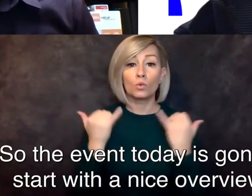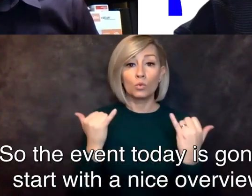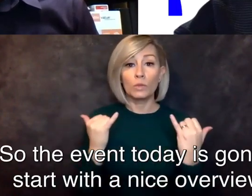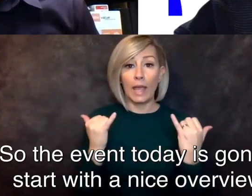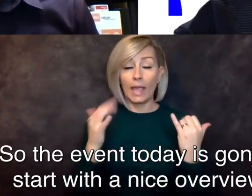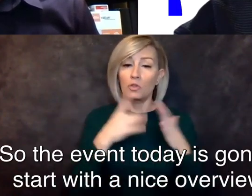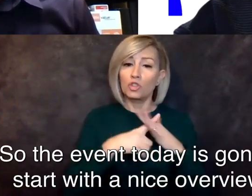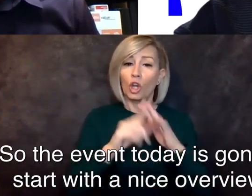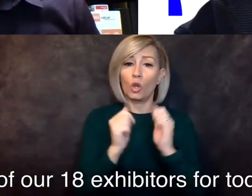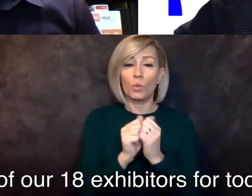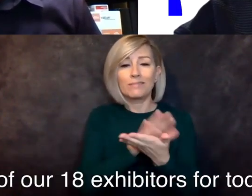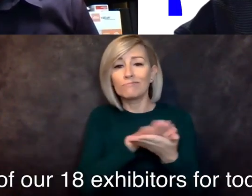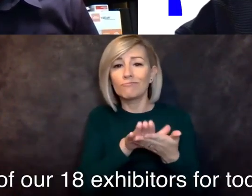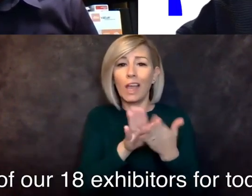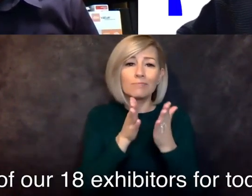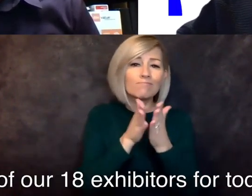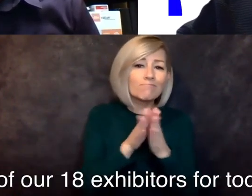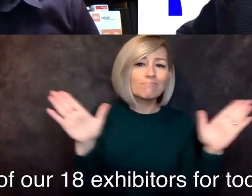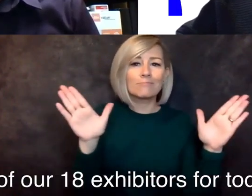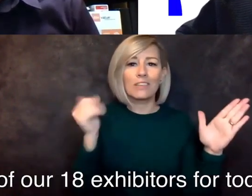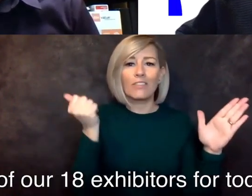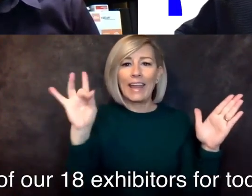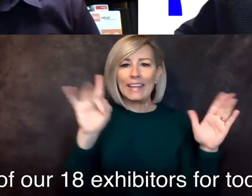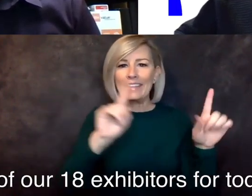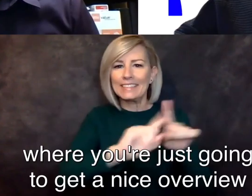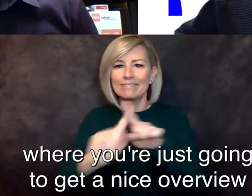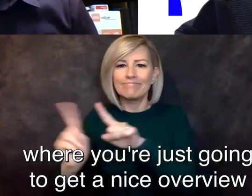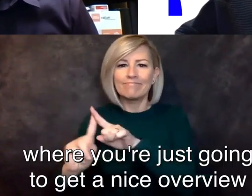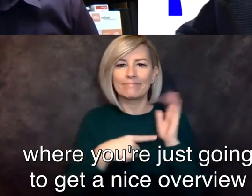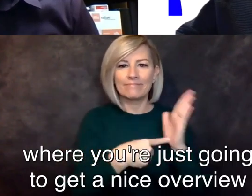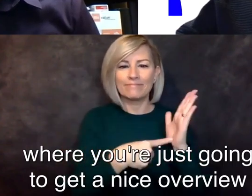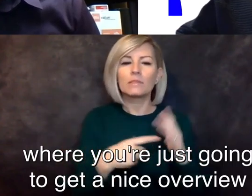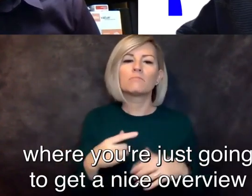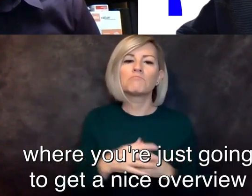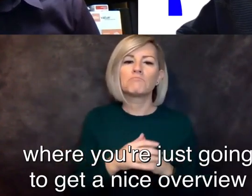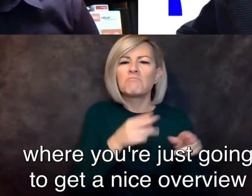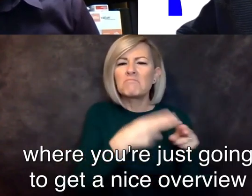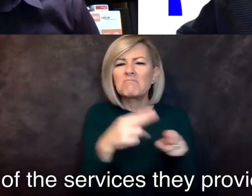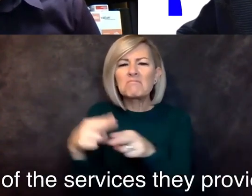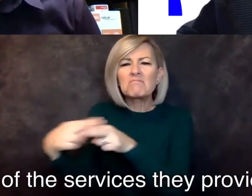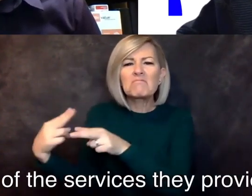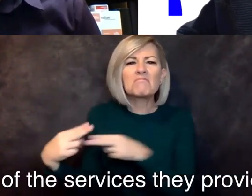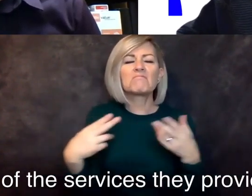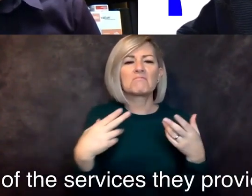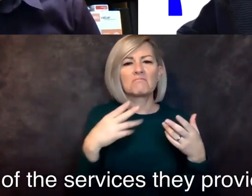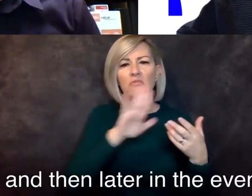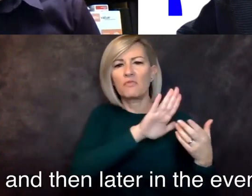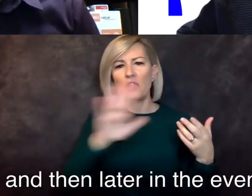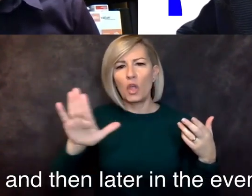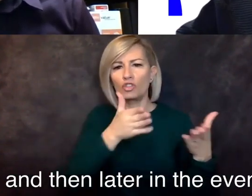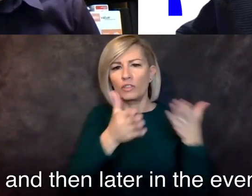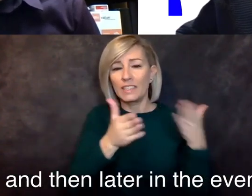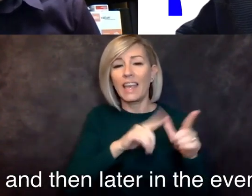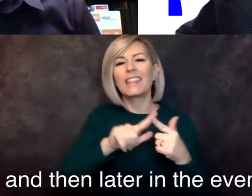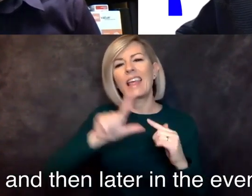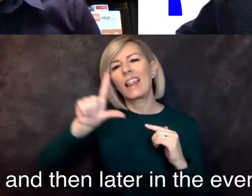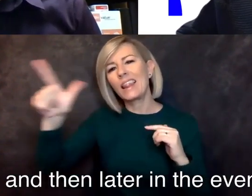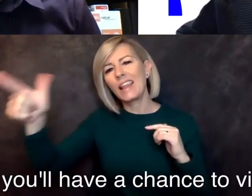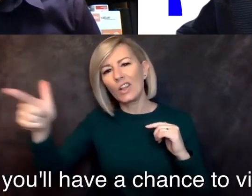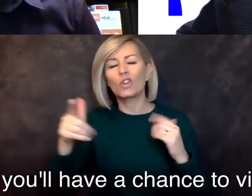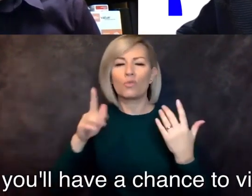start with a nice overview of our 18 exhibitors for today, where you're just going to get a nice overview of the services they provide, and then later in the